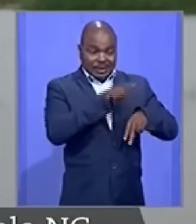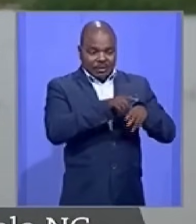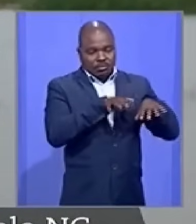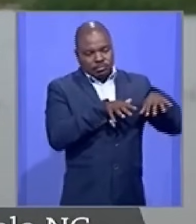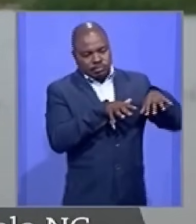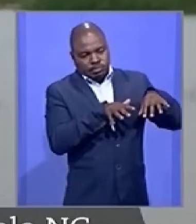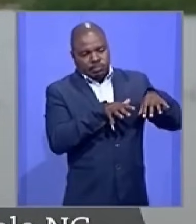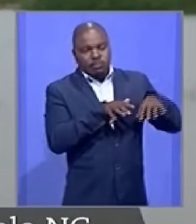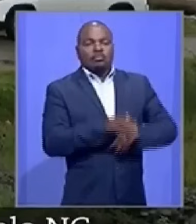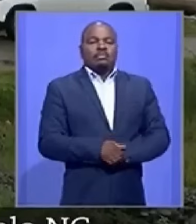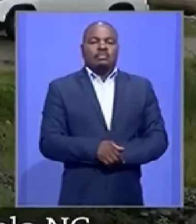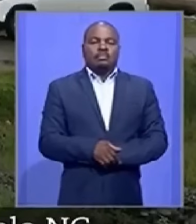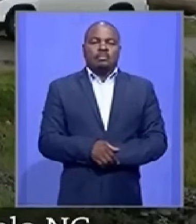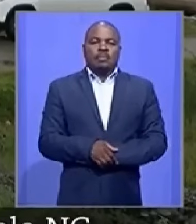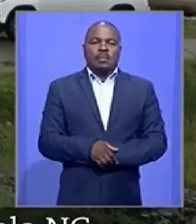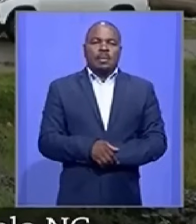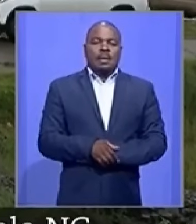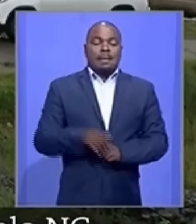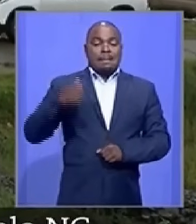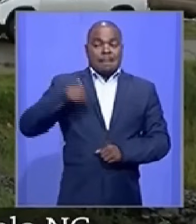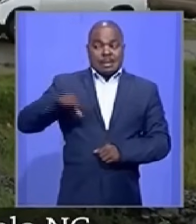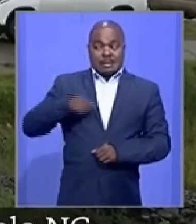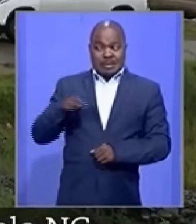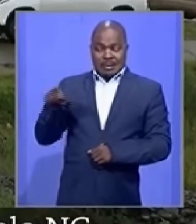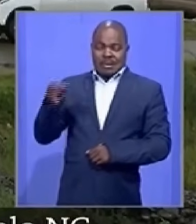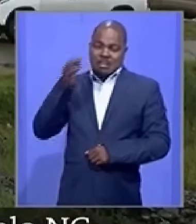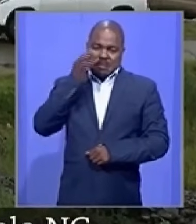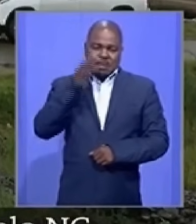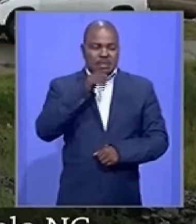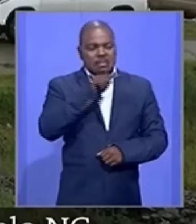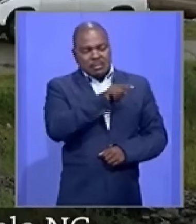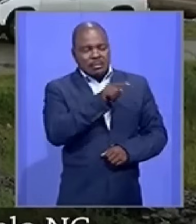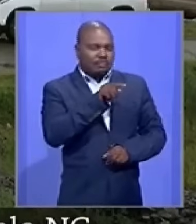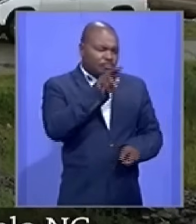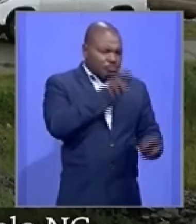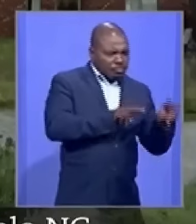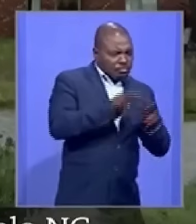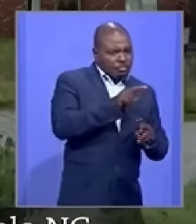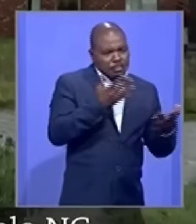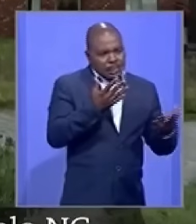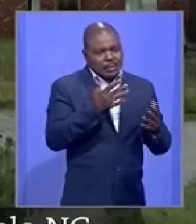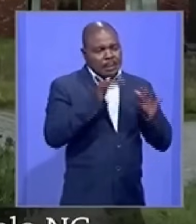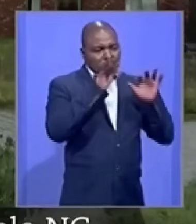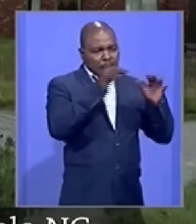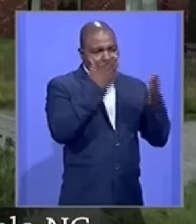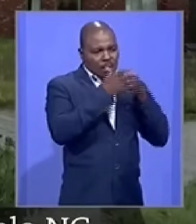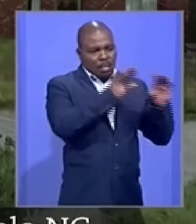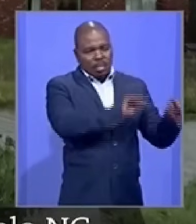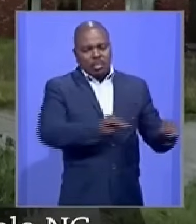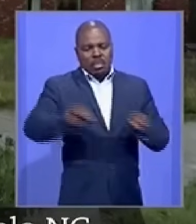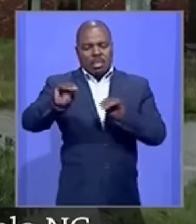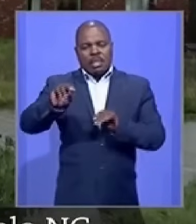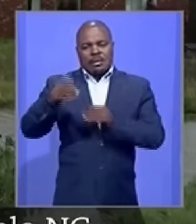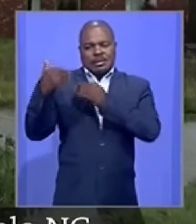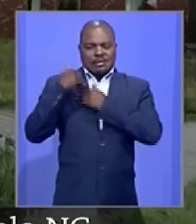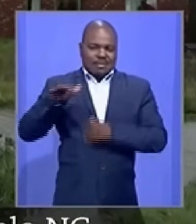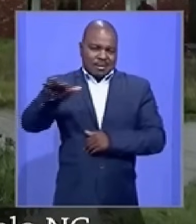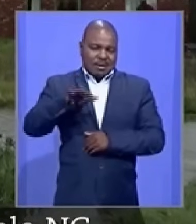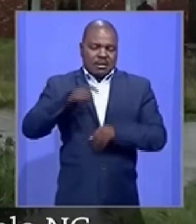side of Revelation Street. Masepala ore o ntse o sekaseka mohato wa hore baahi ba iswe sebakeng se bolokehileng